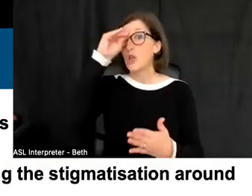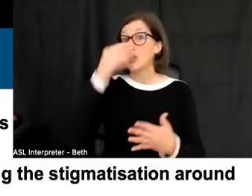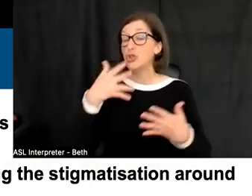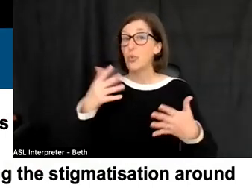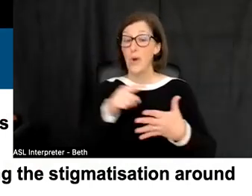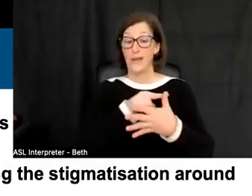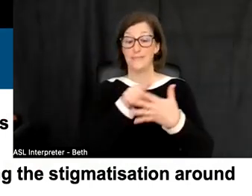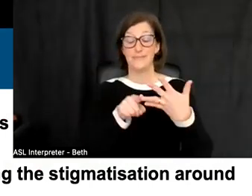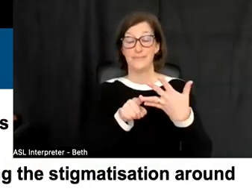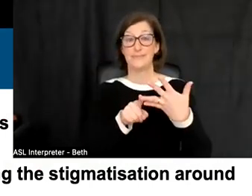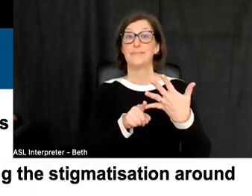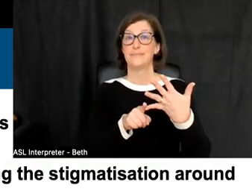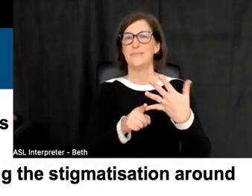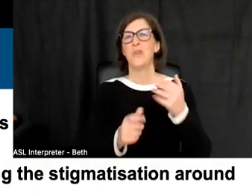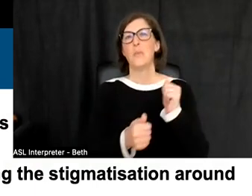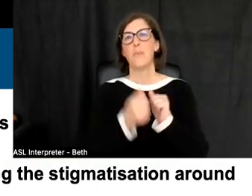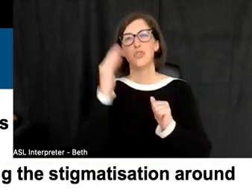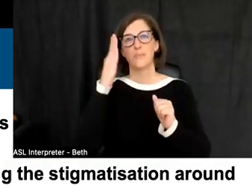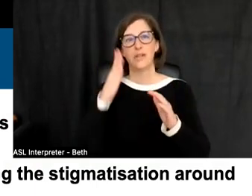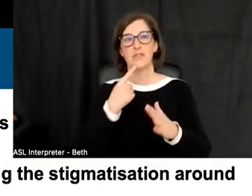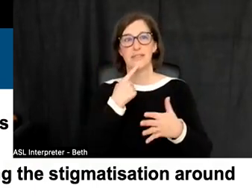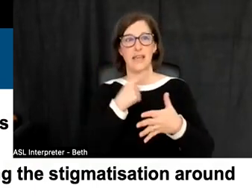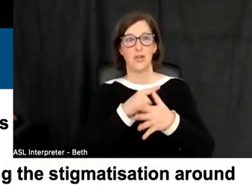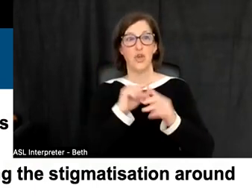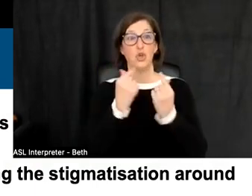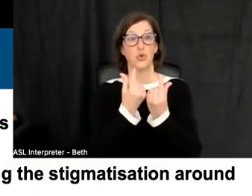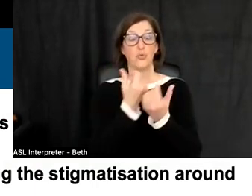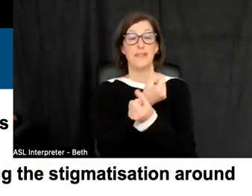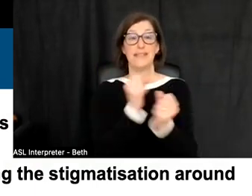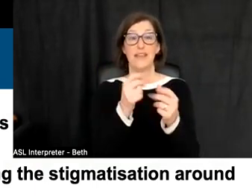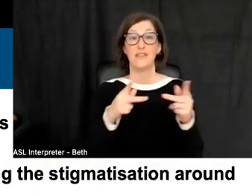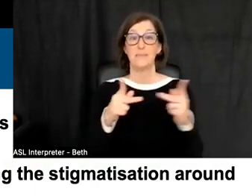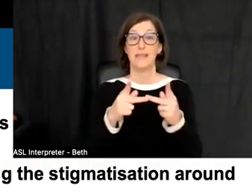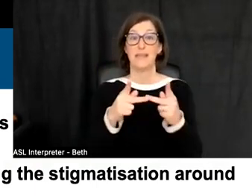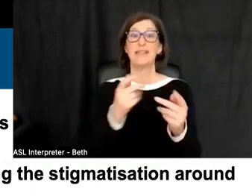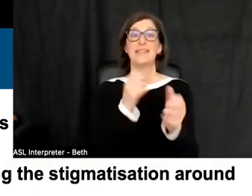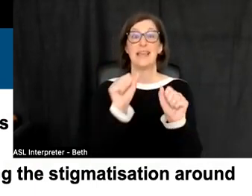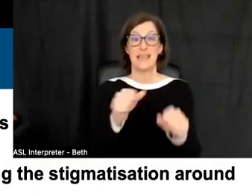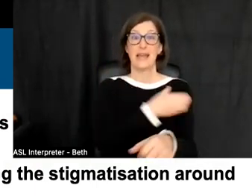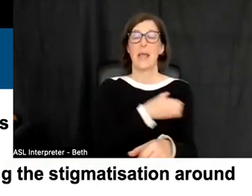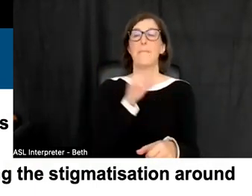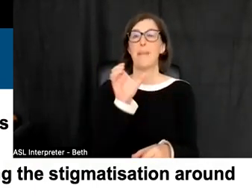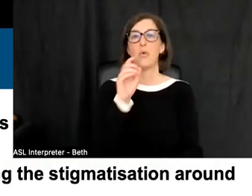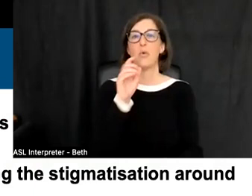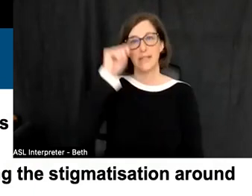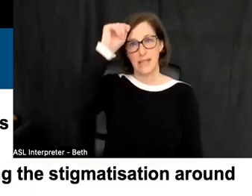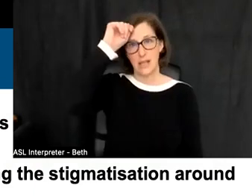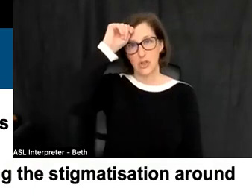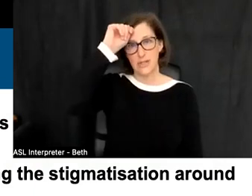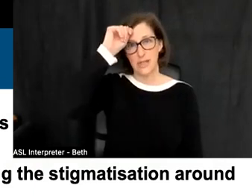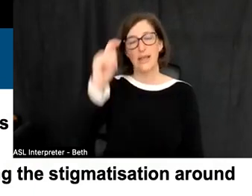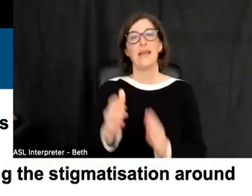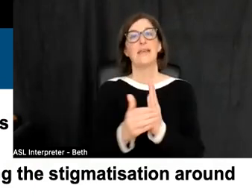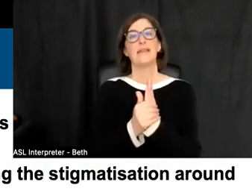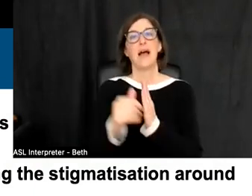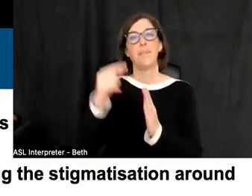as most of the presenters were showing, that group spaces do have an empowering effect on adolescents, because the component of